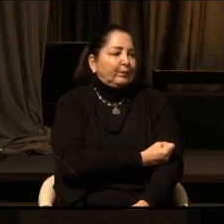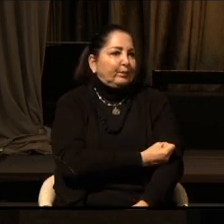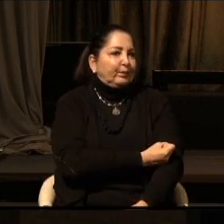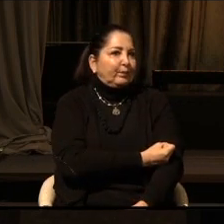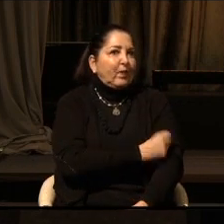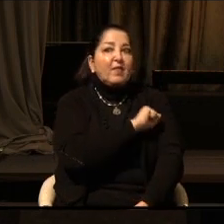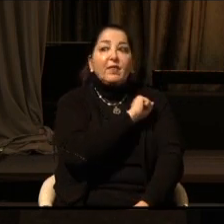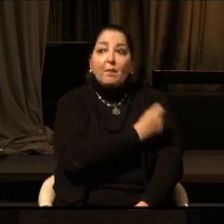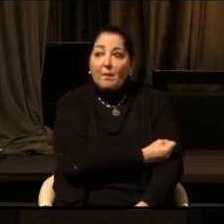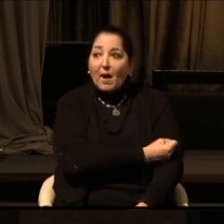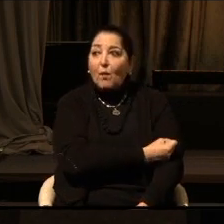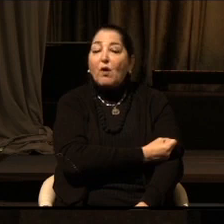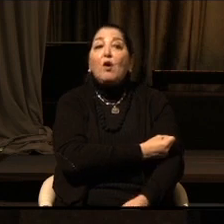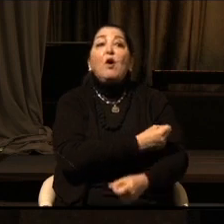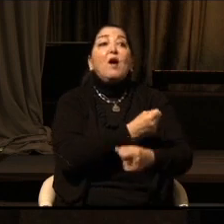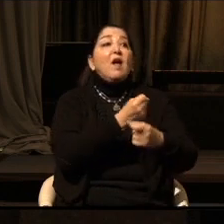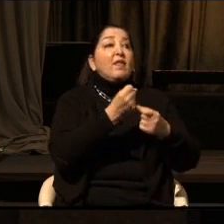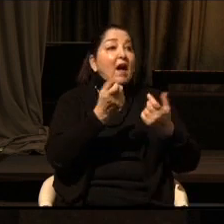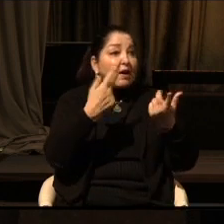together through singing.